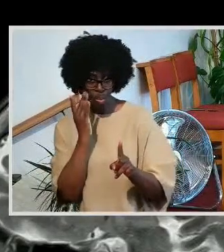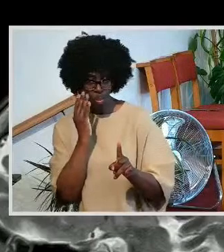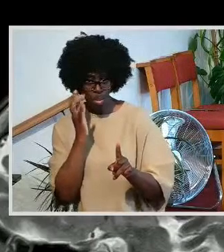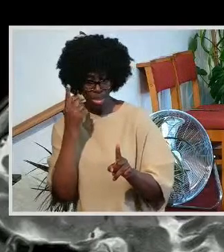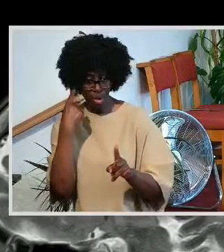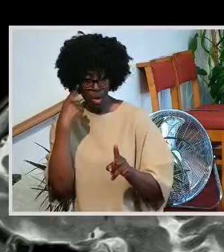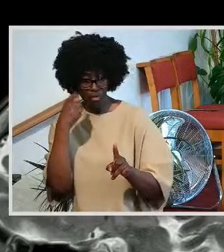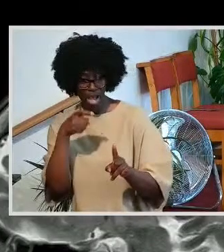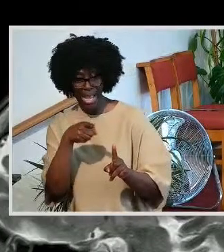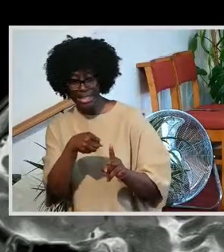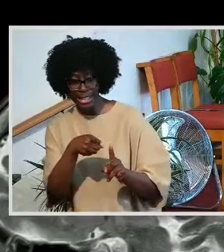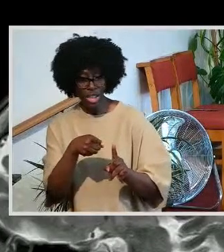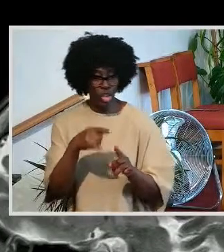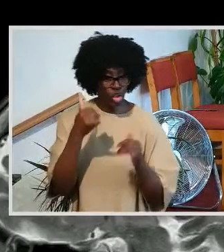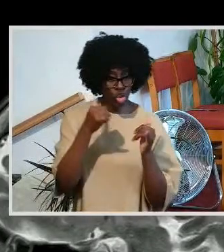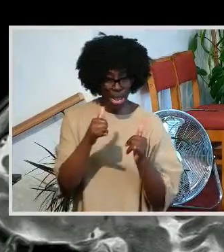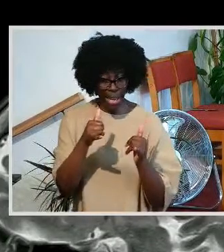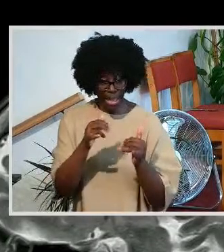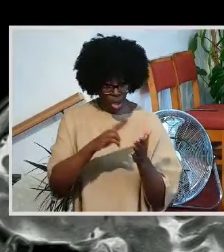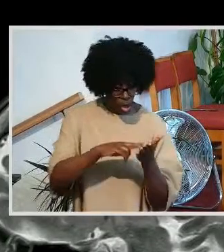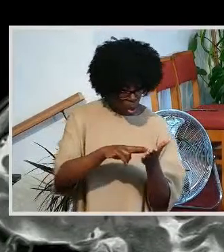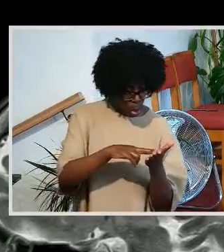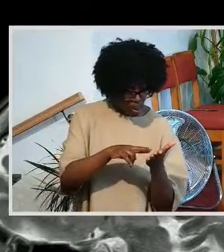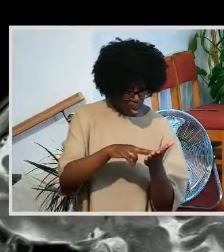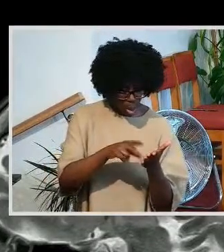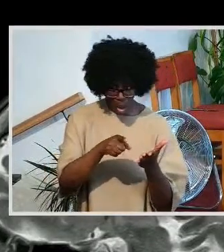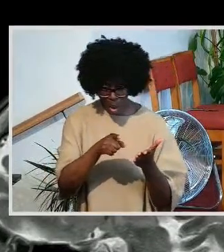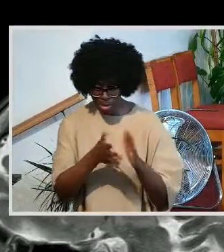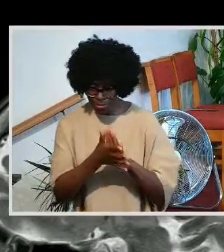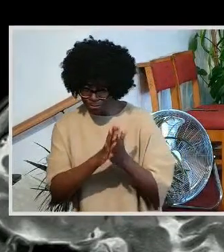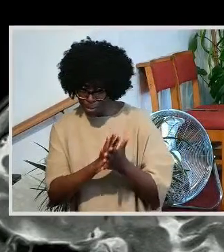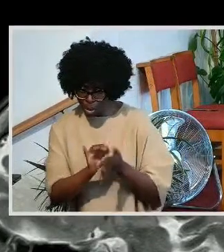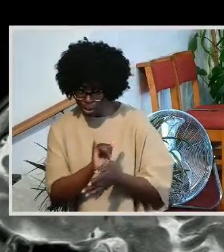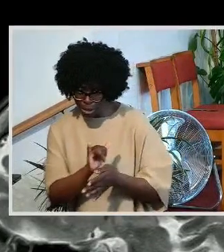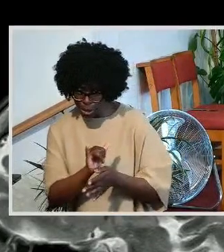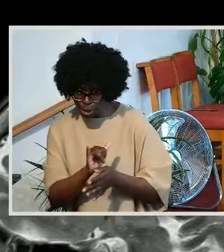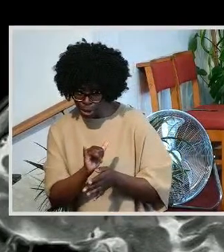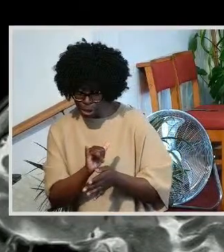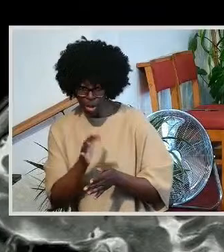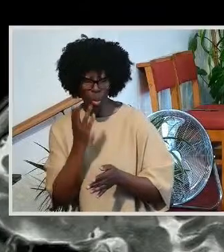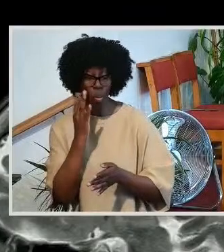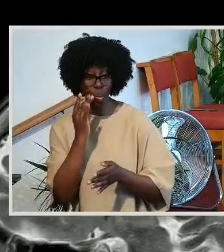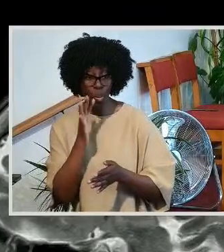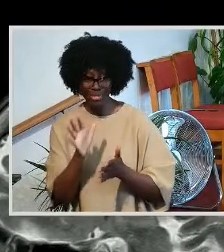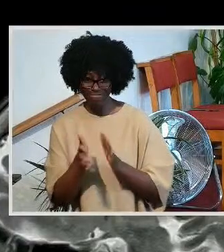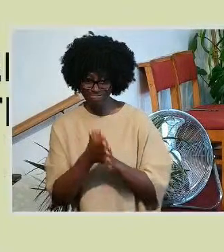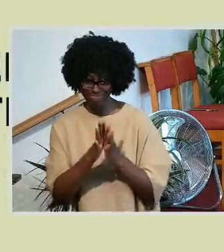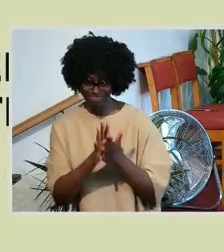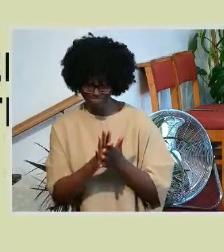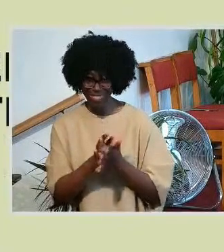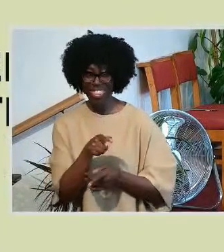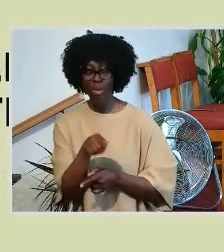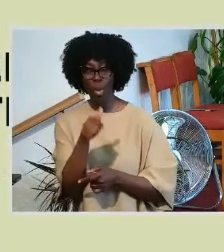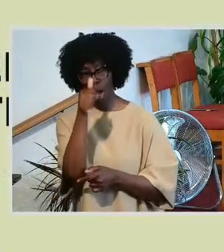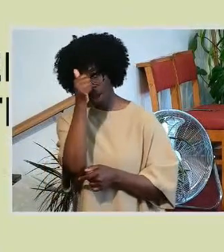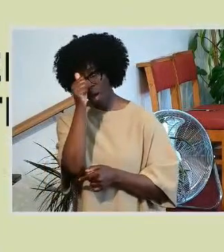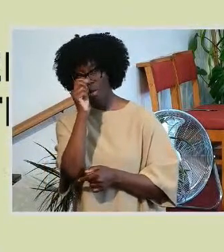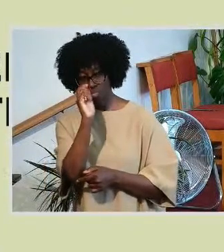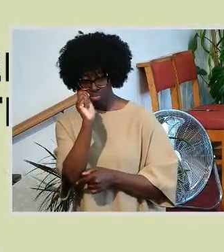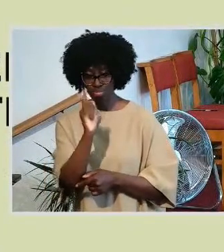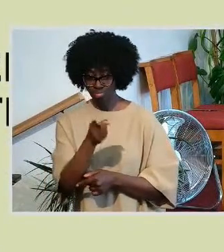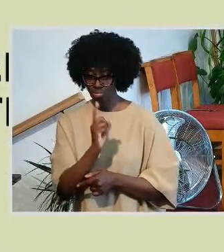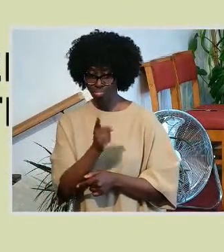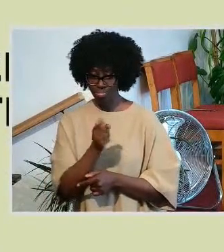is normal, then we say, okay, maybe this person's got Alzheimer's disease. All right. So, all